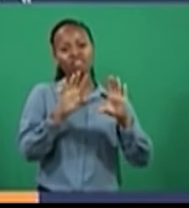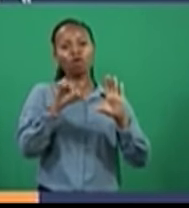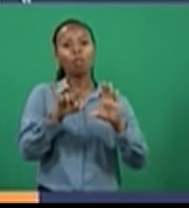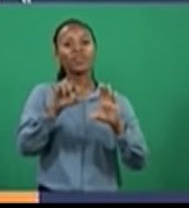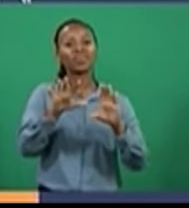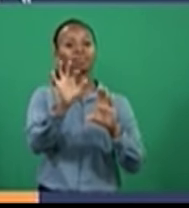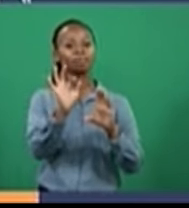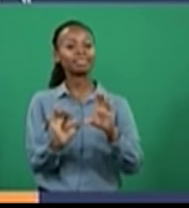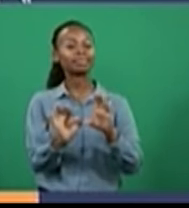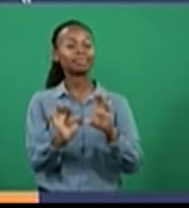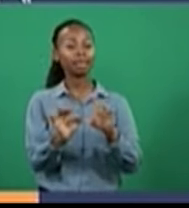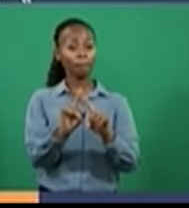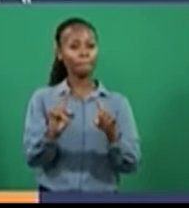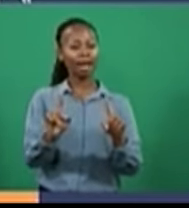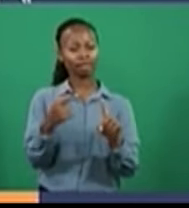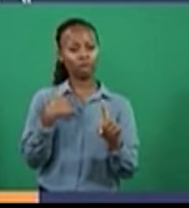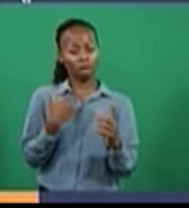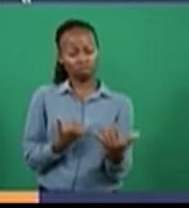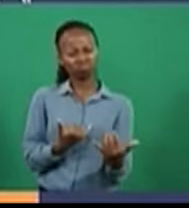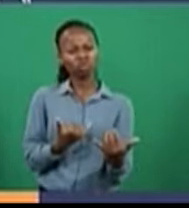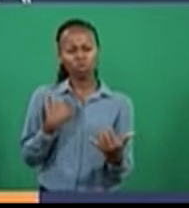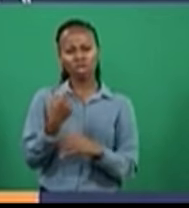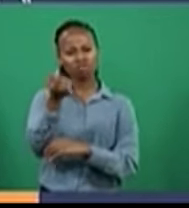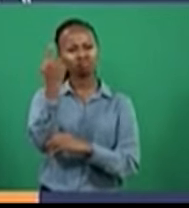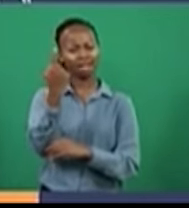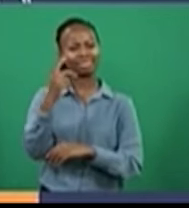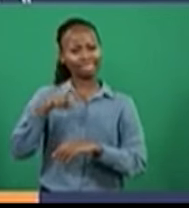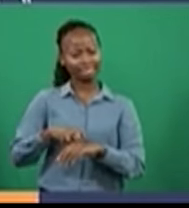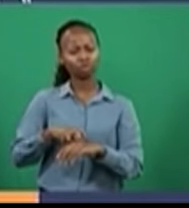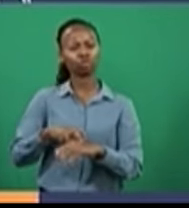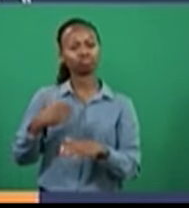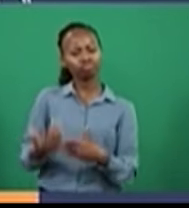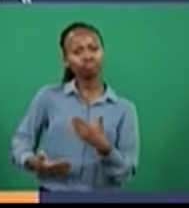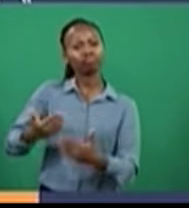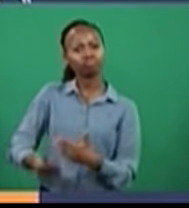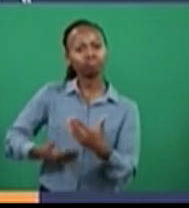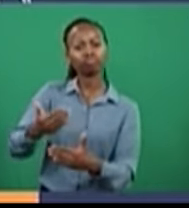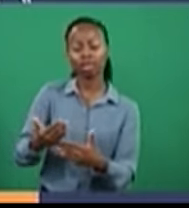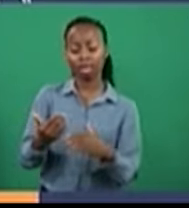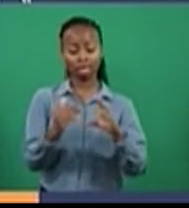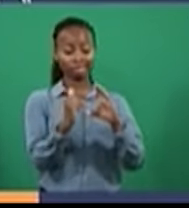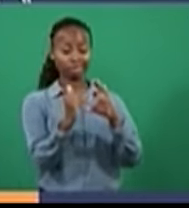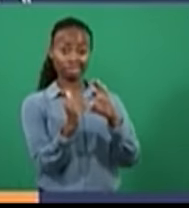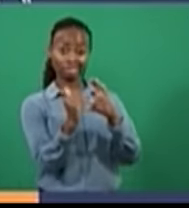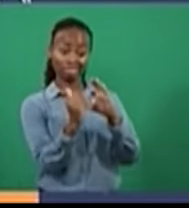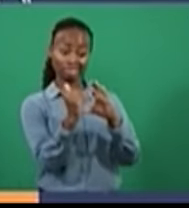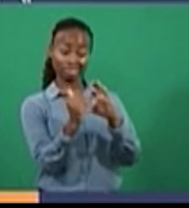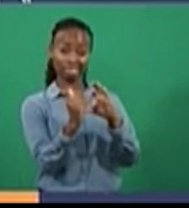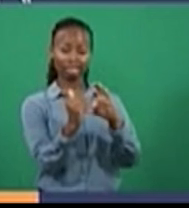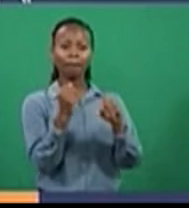but we have little margin to absorb shocks as long as inflation expectations are